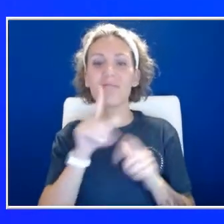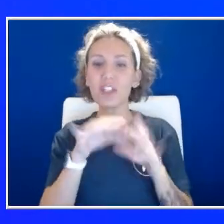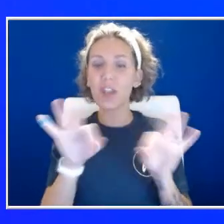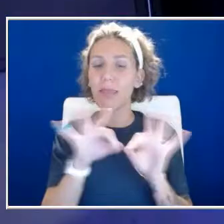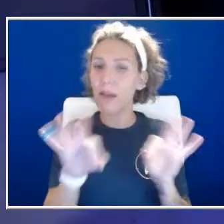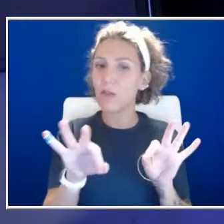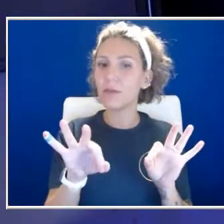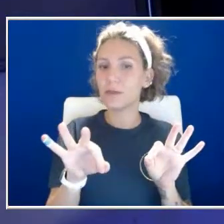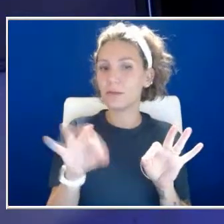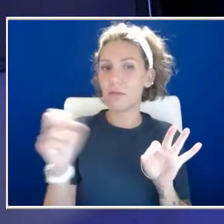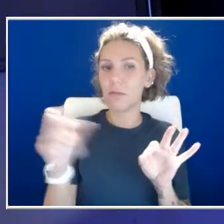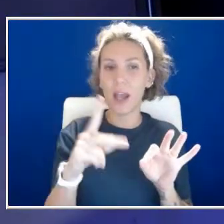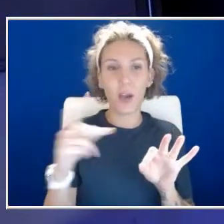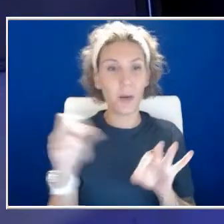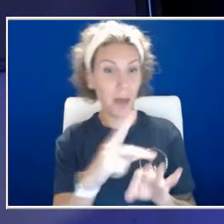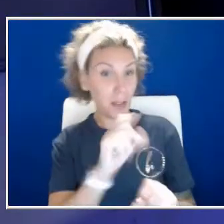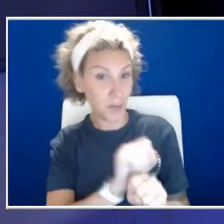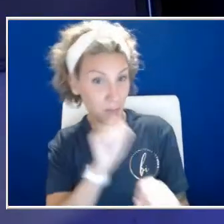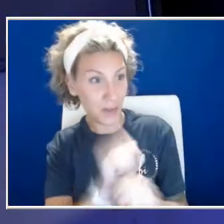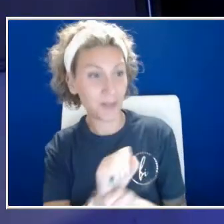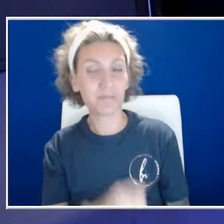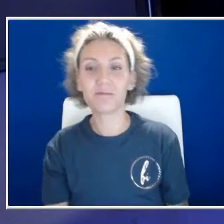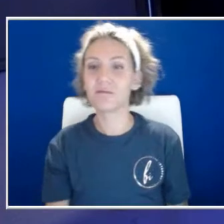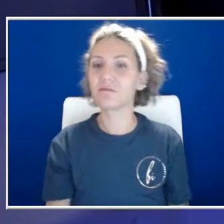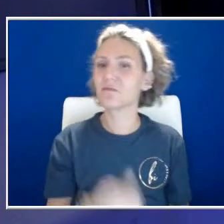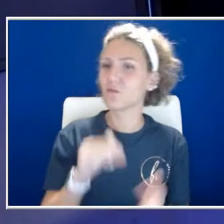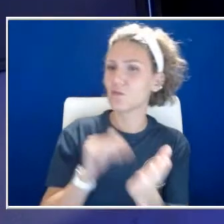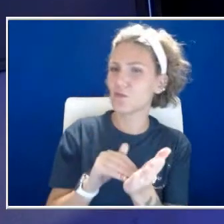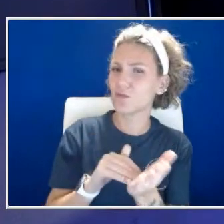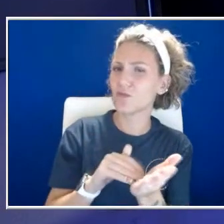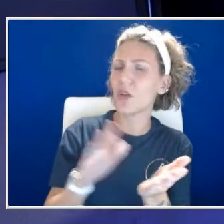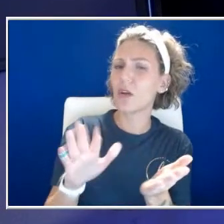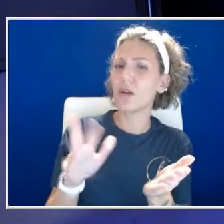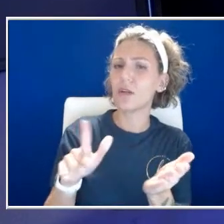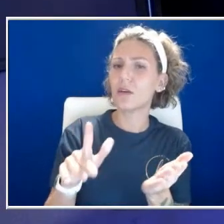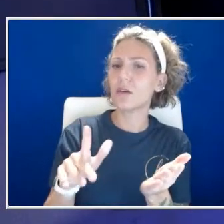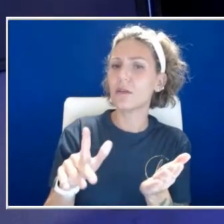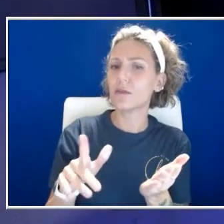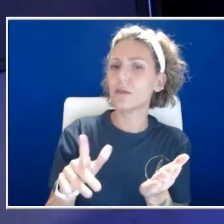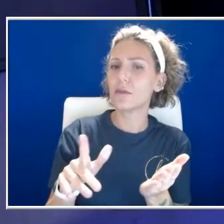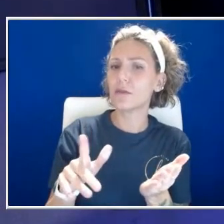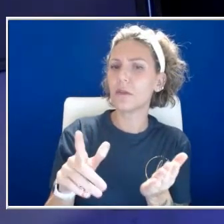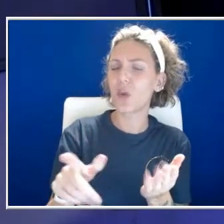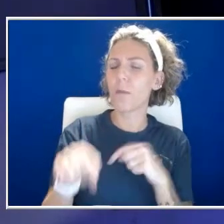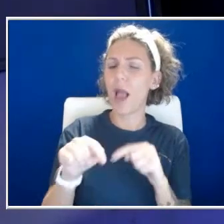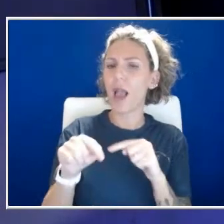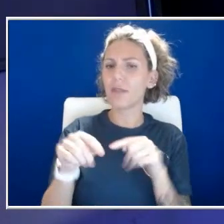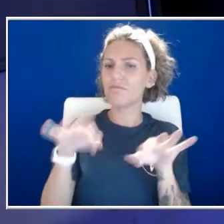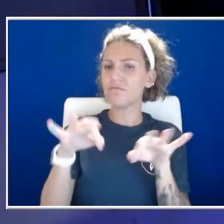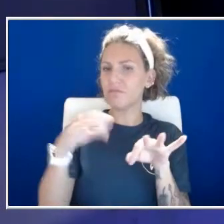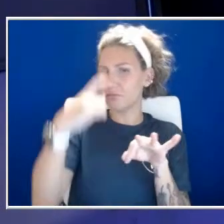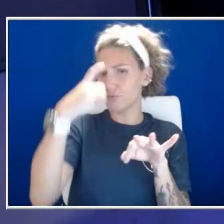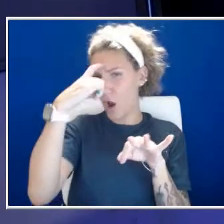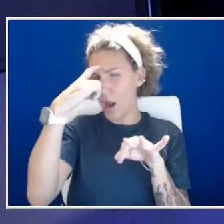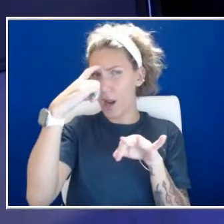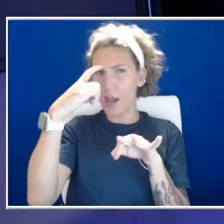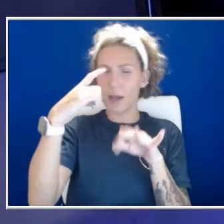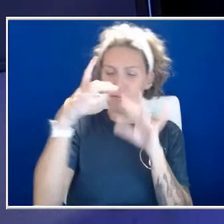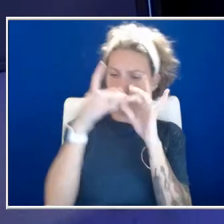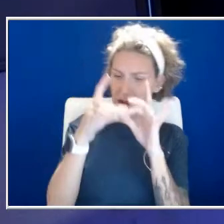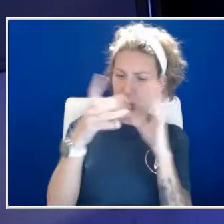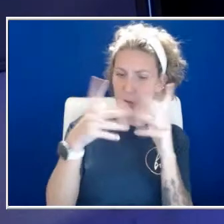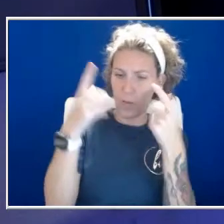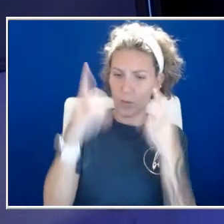work. So, Dr. Ebersol, take us back inside the brain. What we hear speech and stroke connected, but what's actually happening and why is that